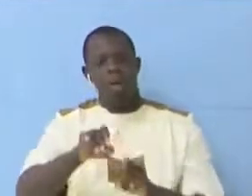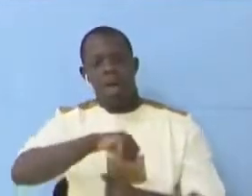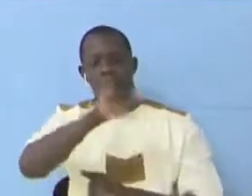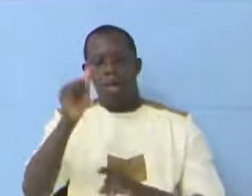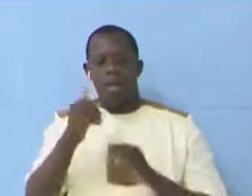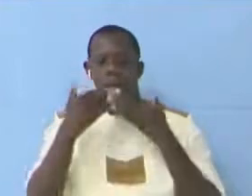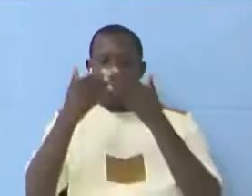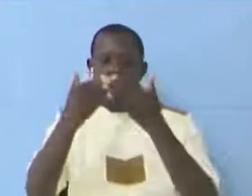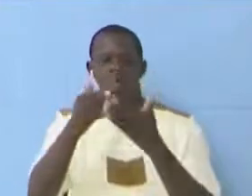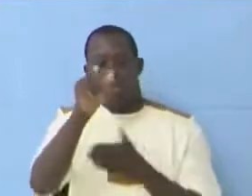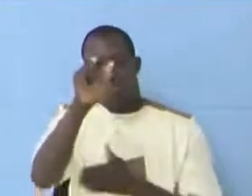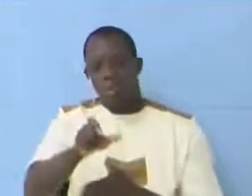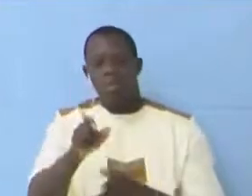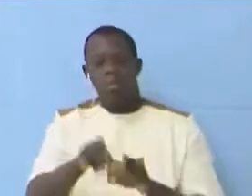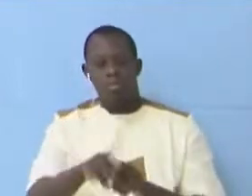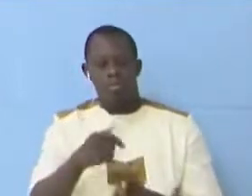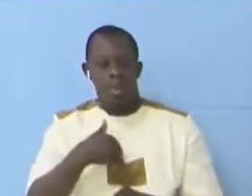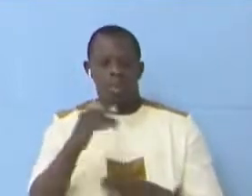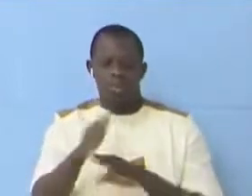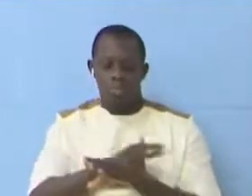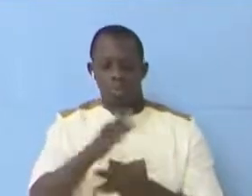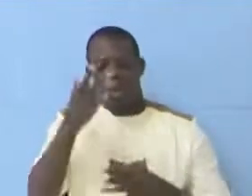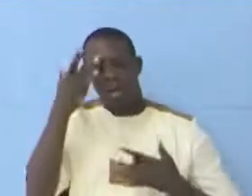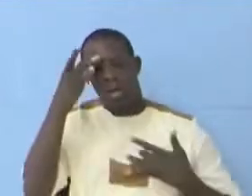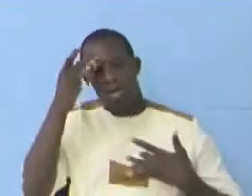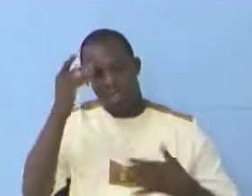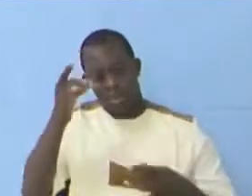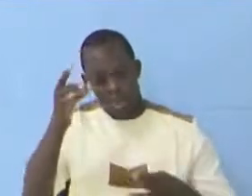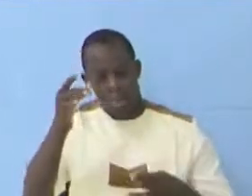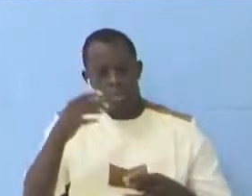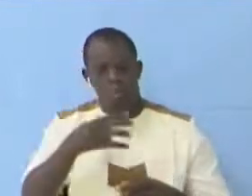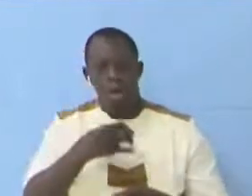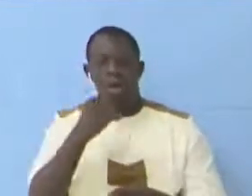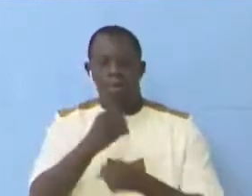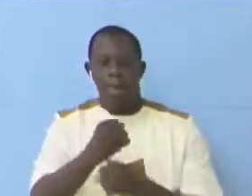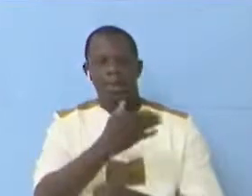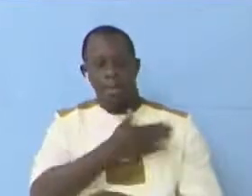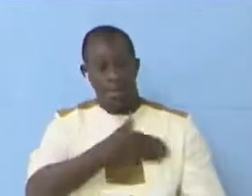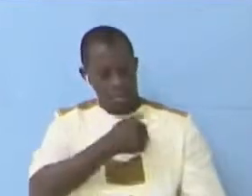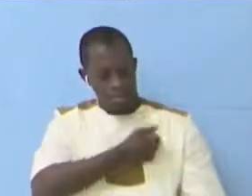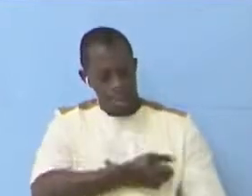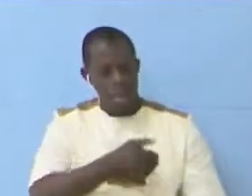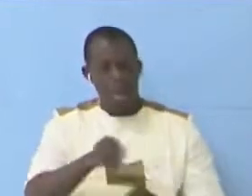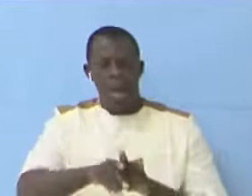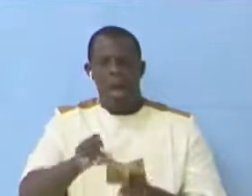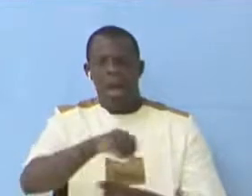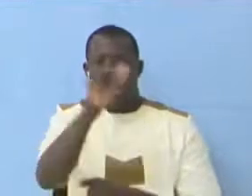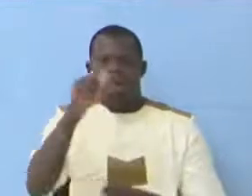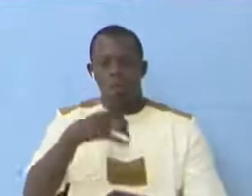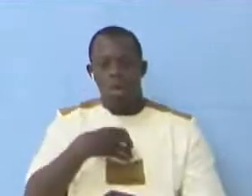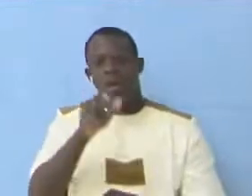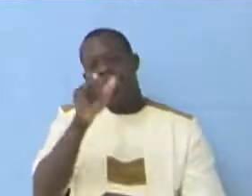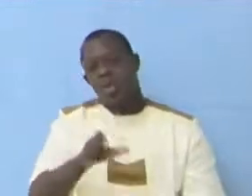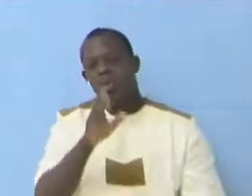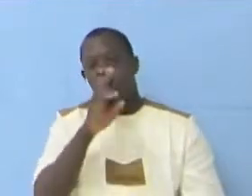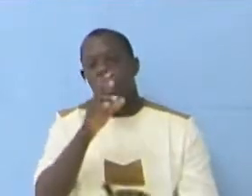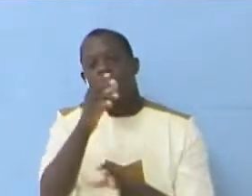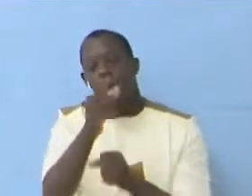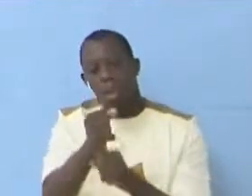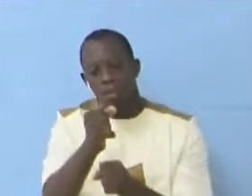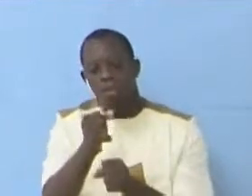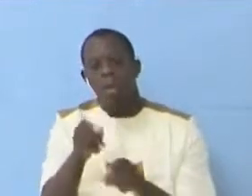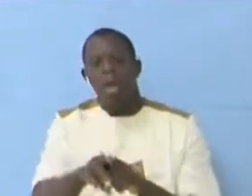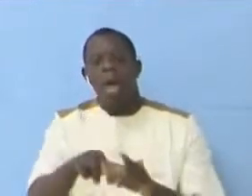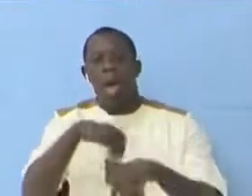him that I was even sick and wanted to do some treatment, wanted some attention or intervention in